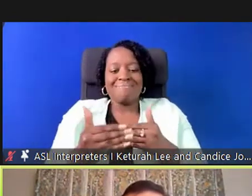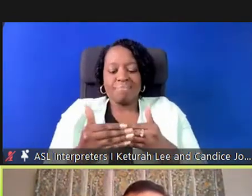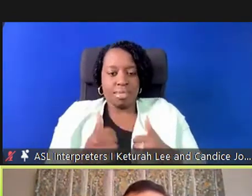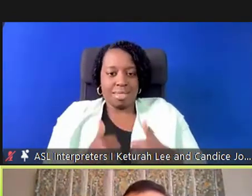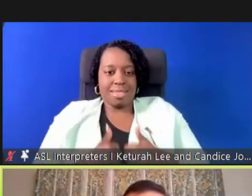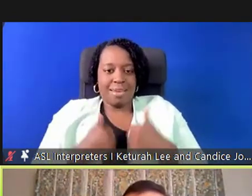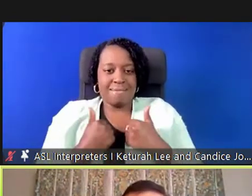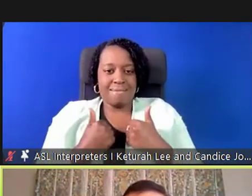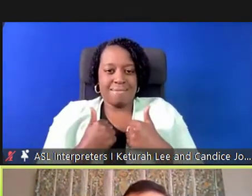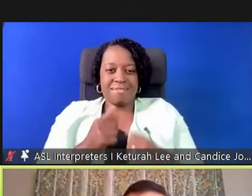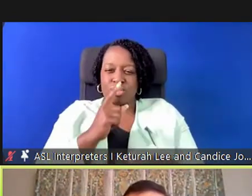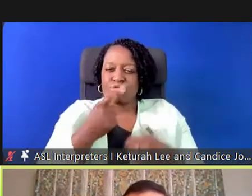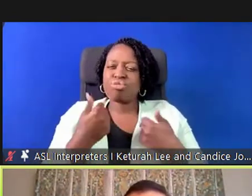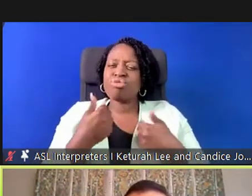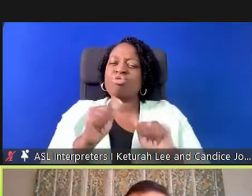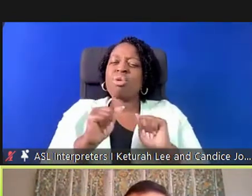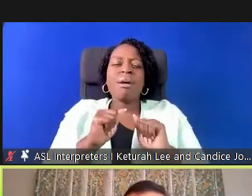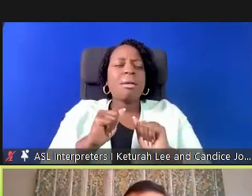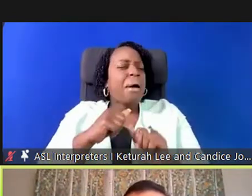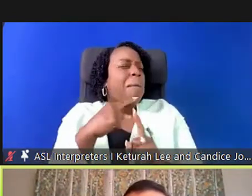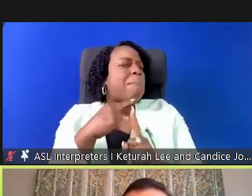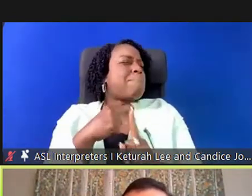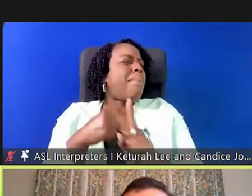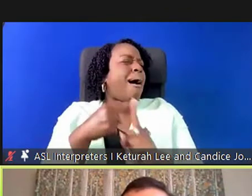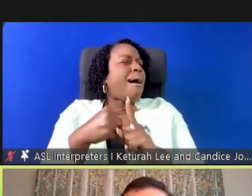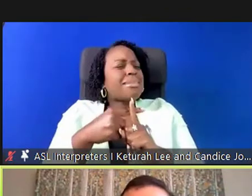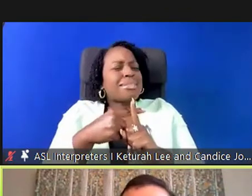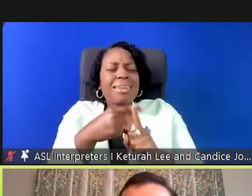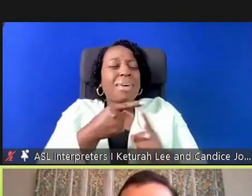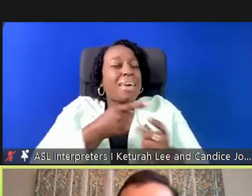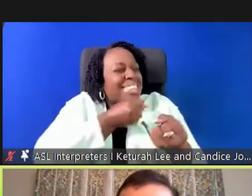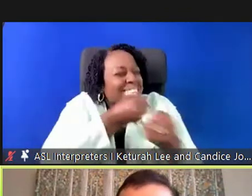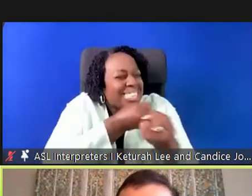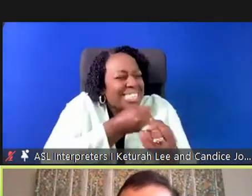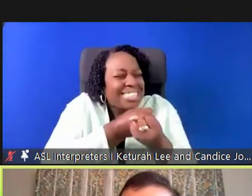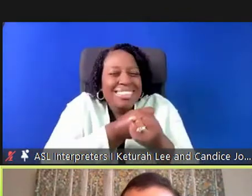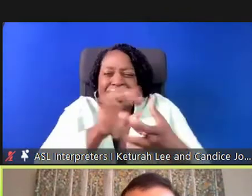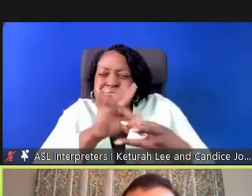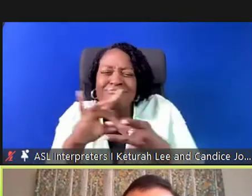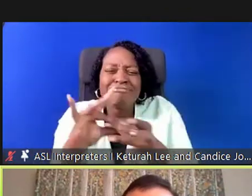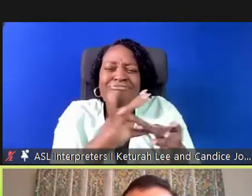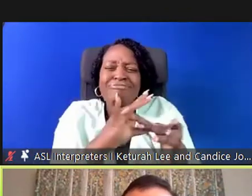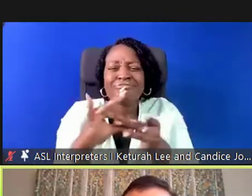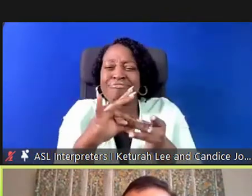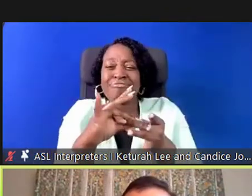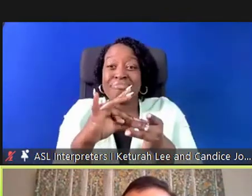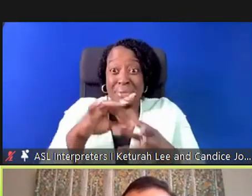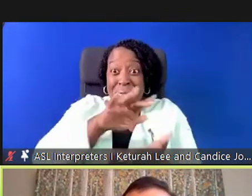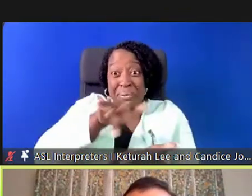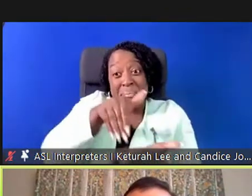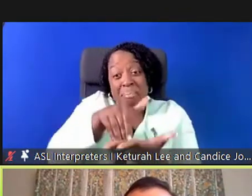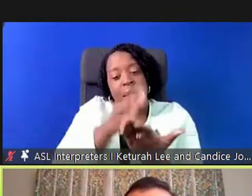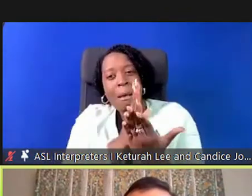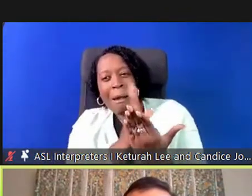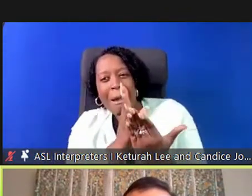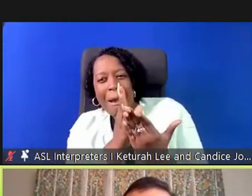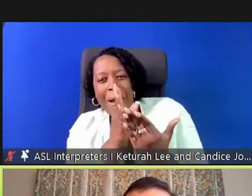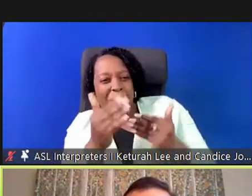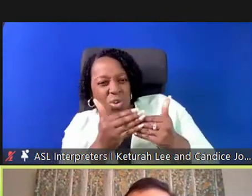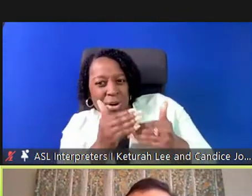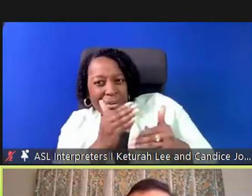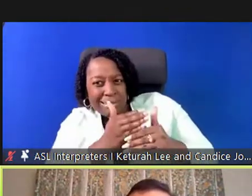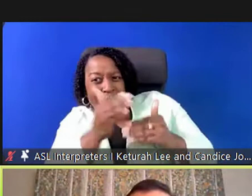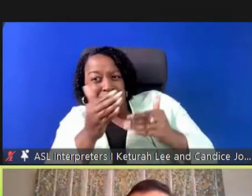relationships might have positive downstream consequences at the end of life. We should also think about how we can